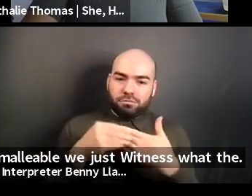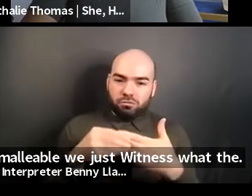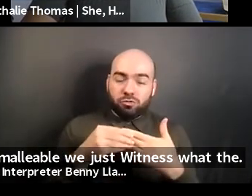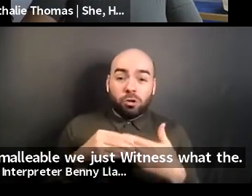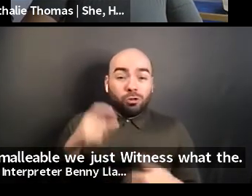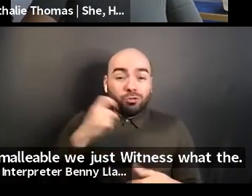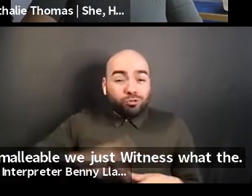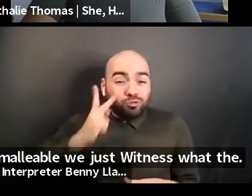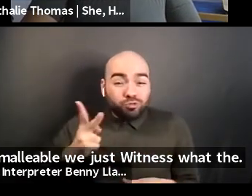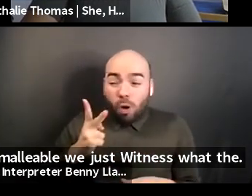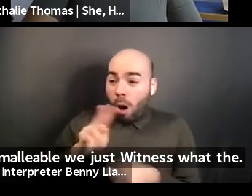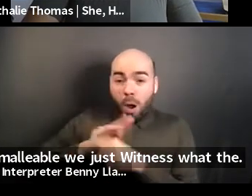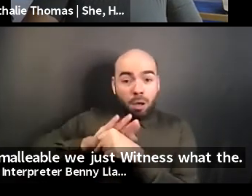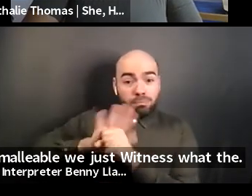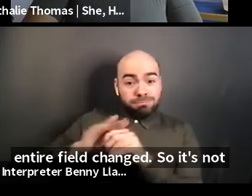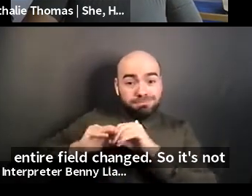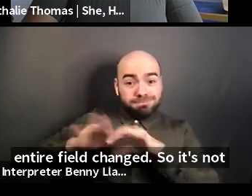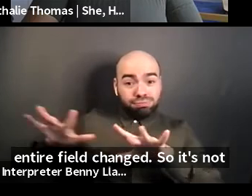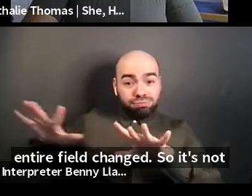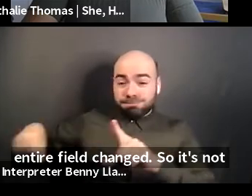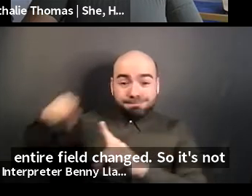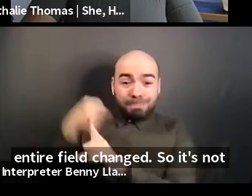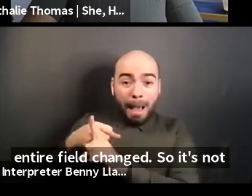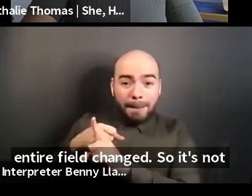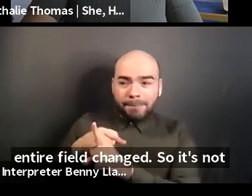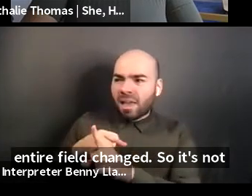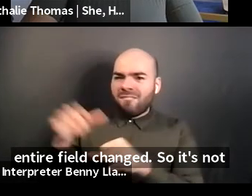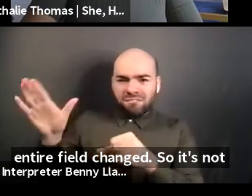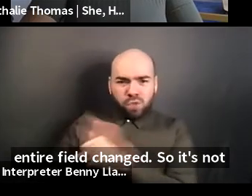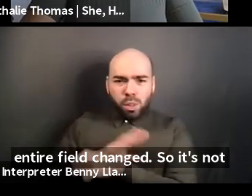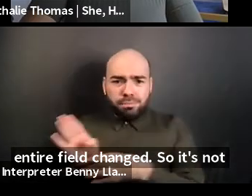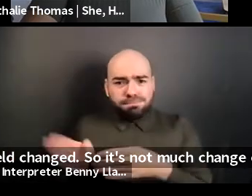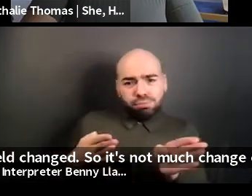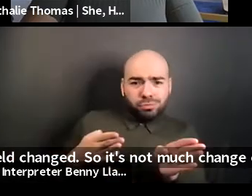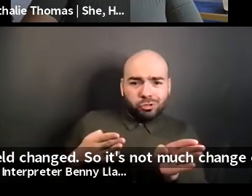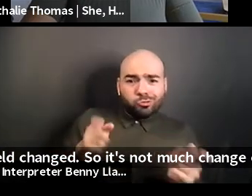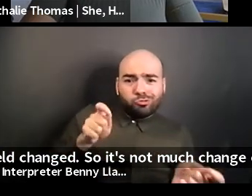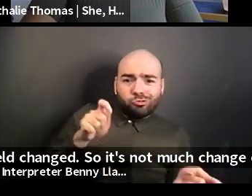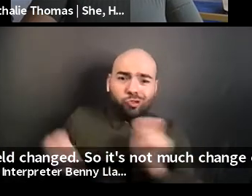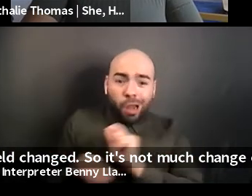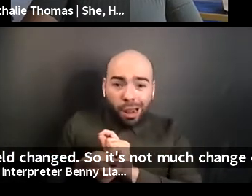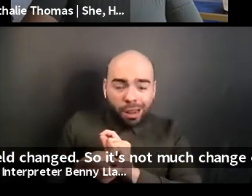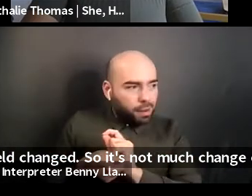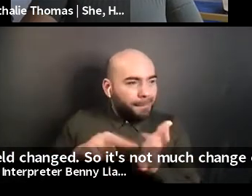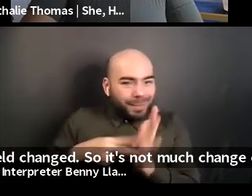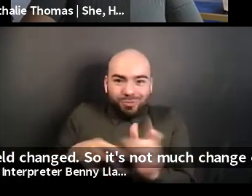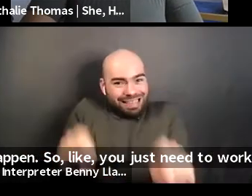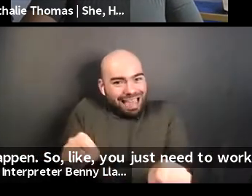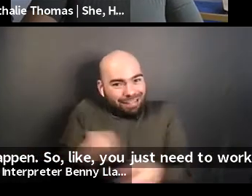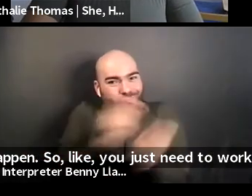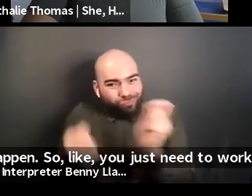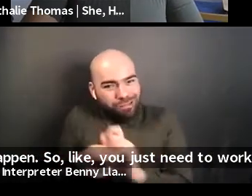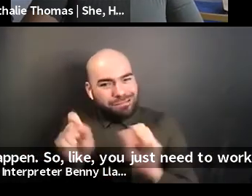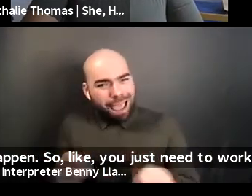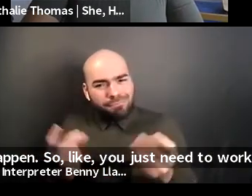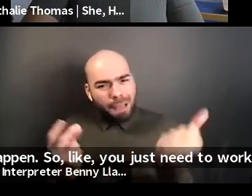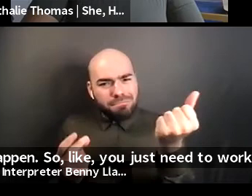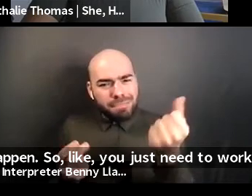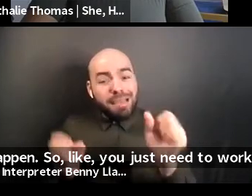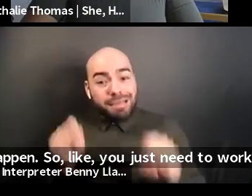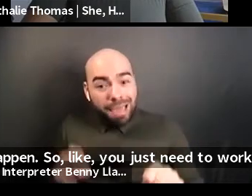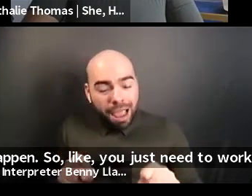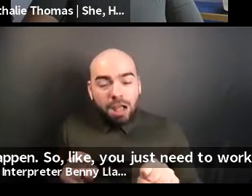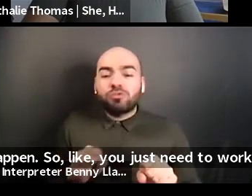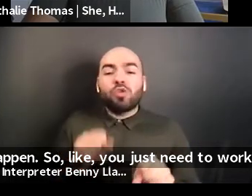field changed. So it's not like change cannot happen. So like you just need to work on your self-destruction